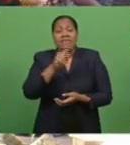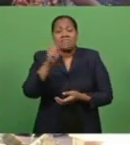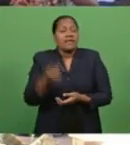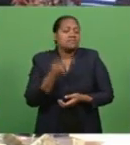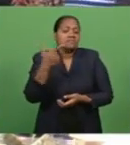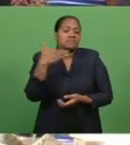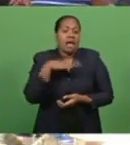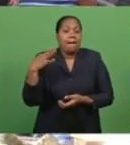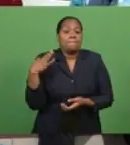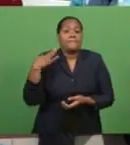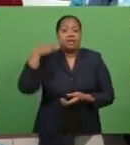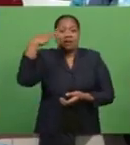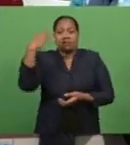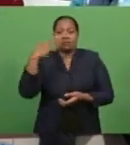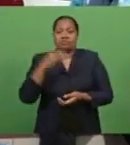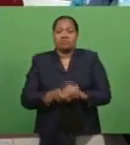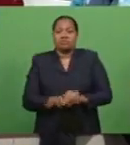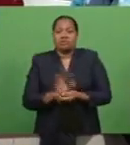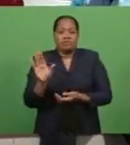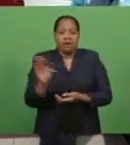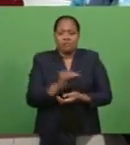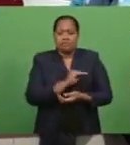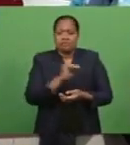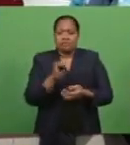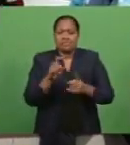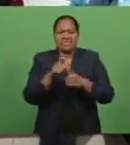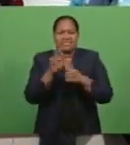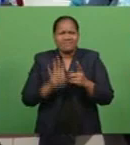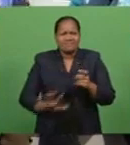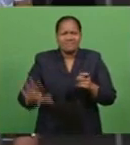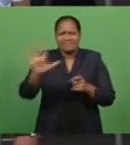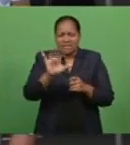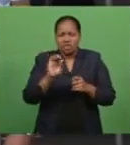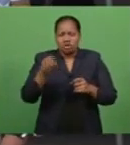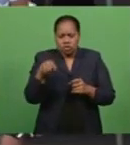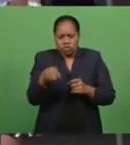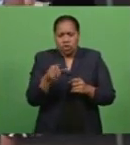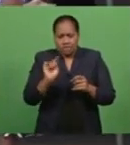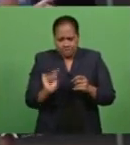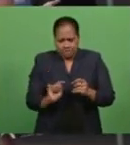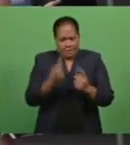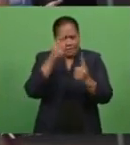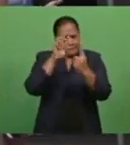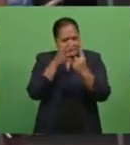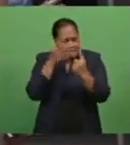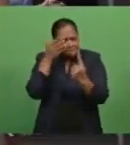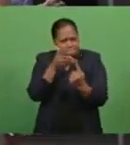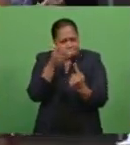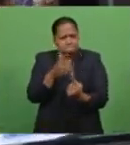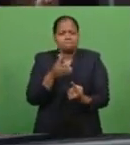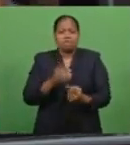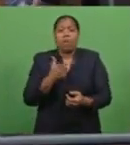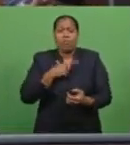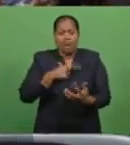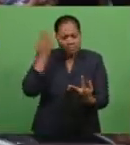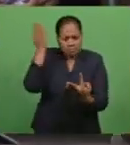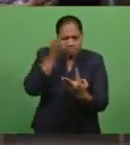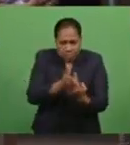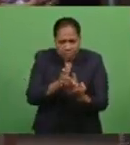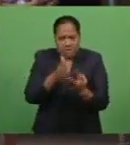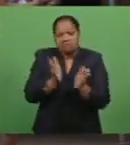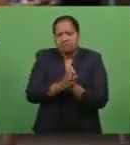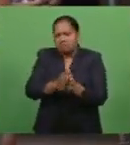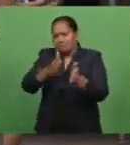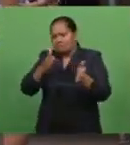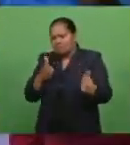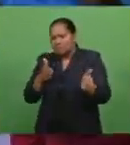7,700 applications from the Western Division. These applications have been prioritized as the forms were delayed due to the lockdown restrictions.